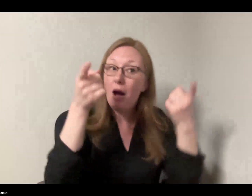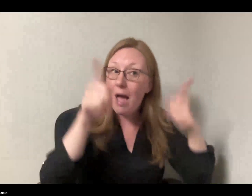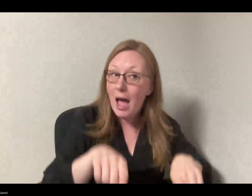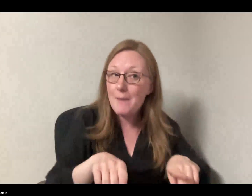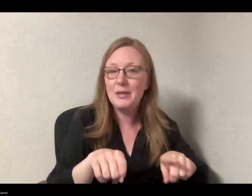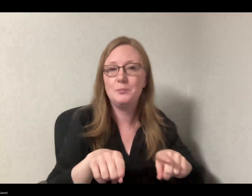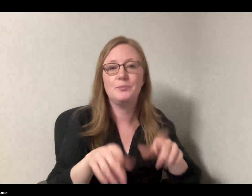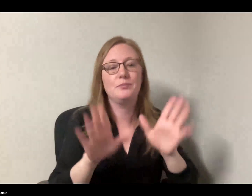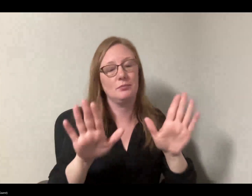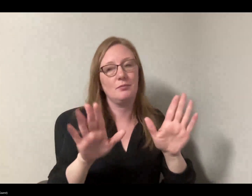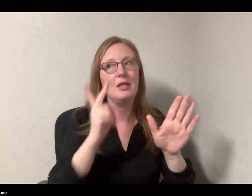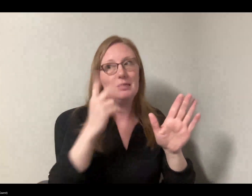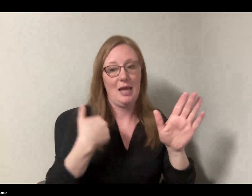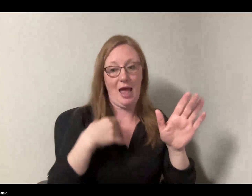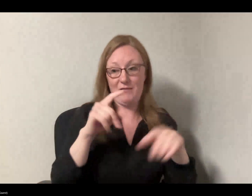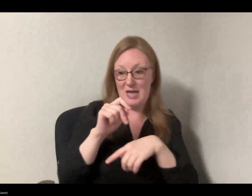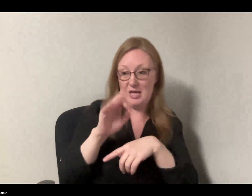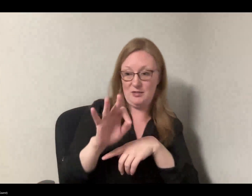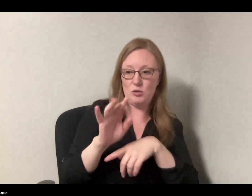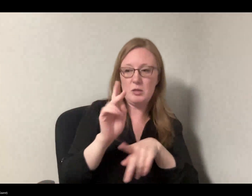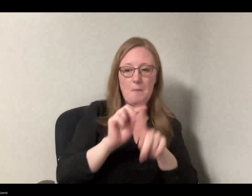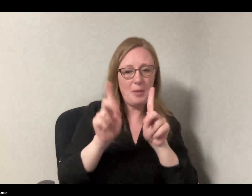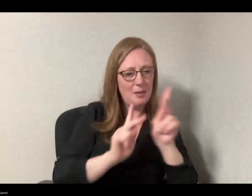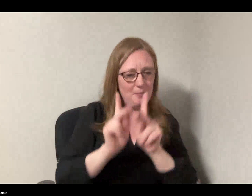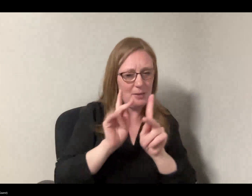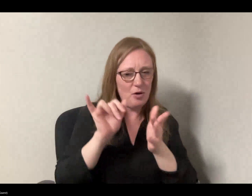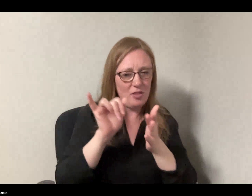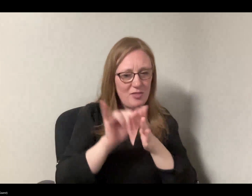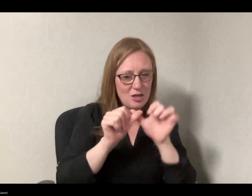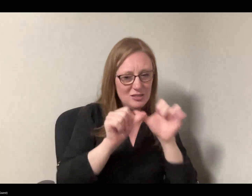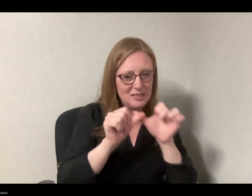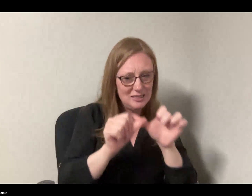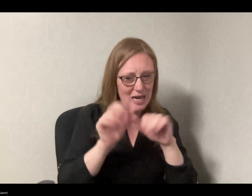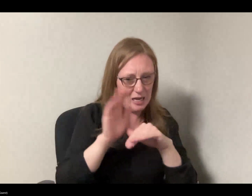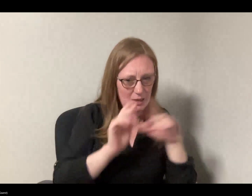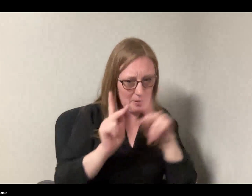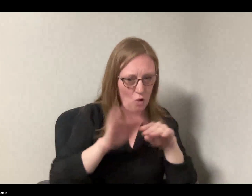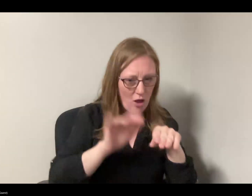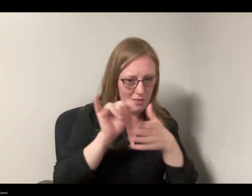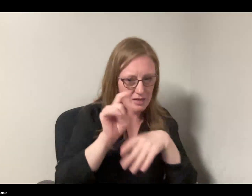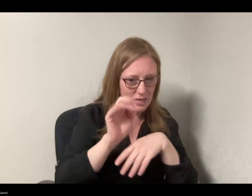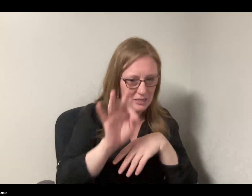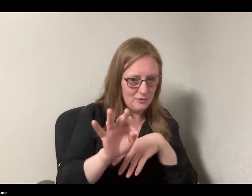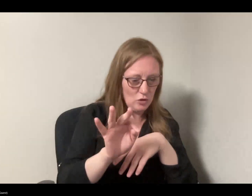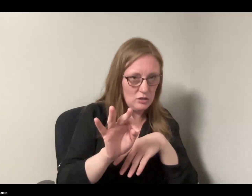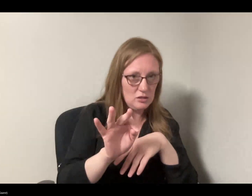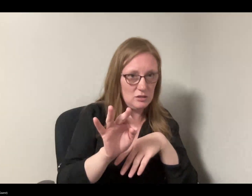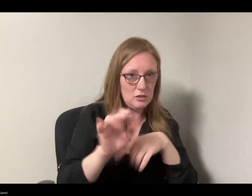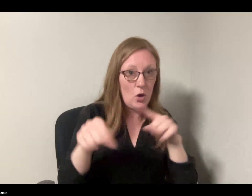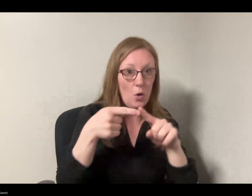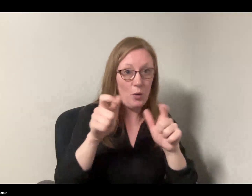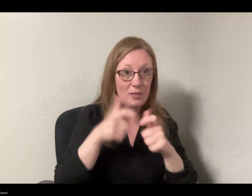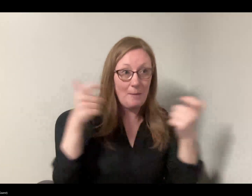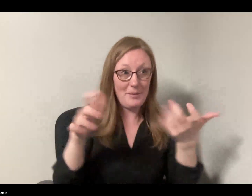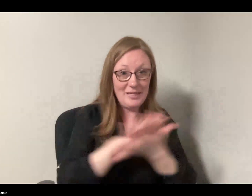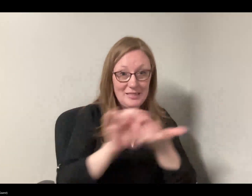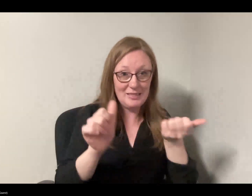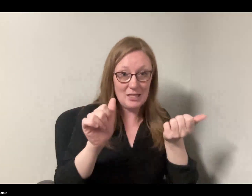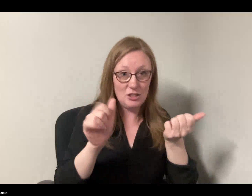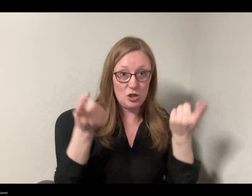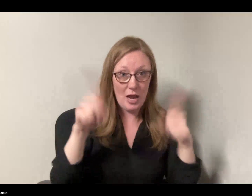that, see, I got a task force, but the people that are standing people that are on that task force, when the big disaster stands